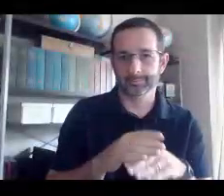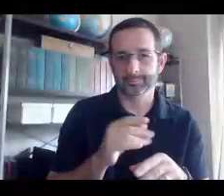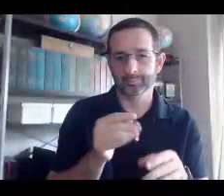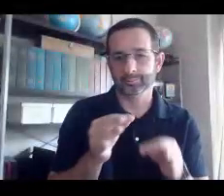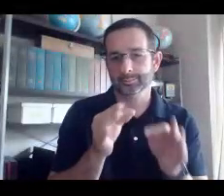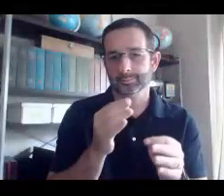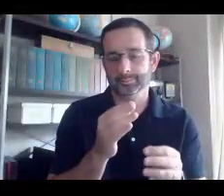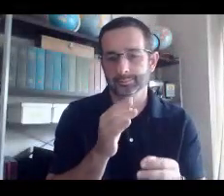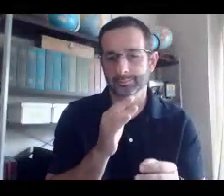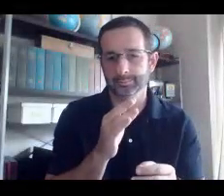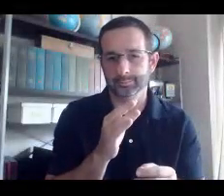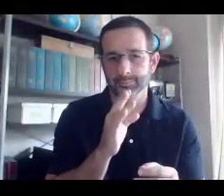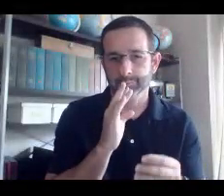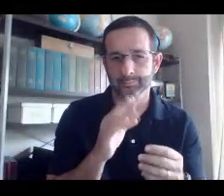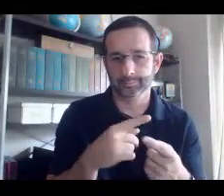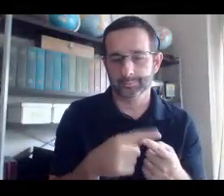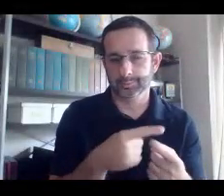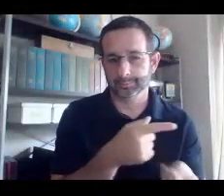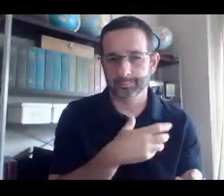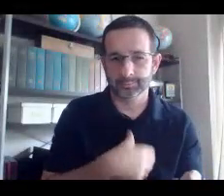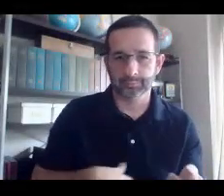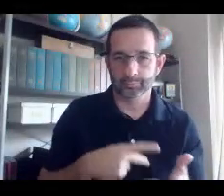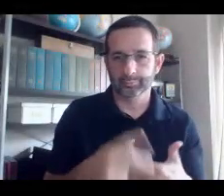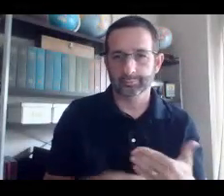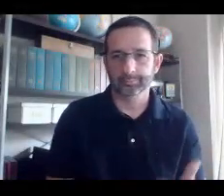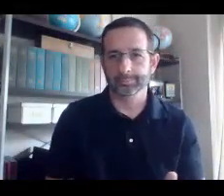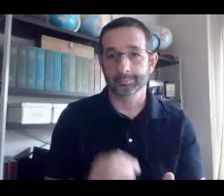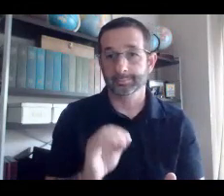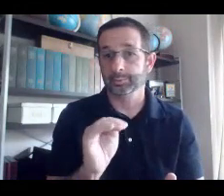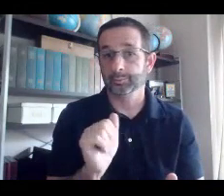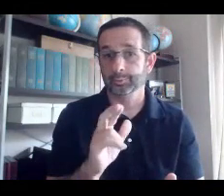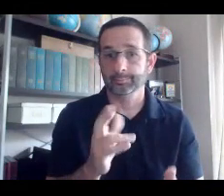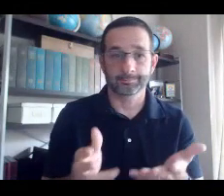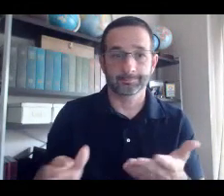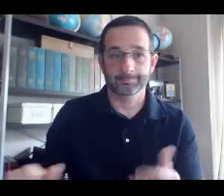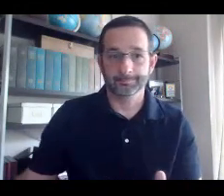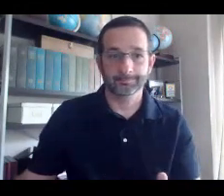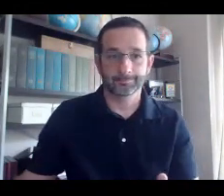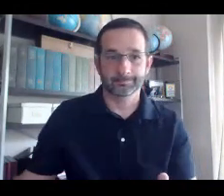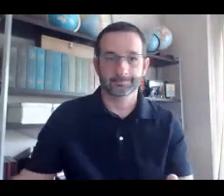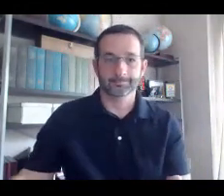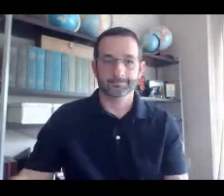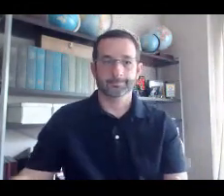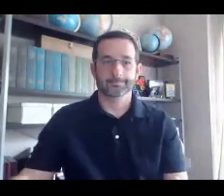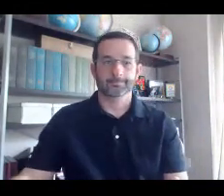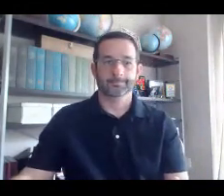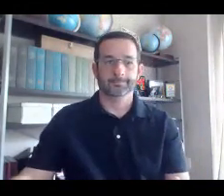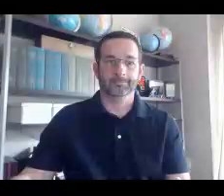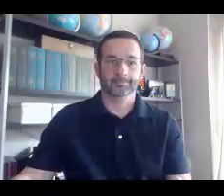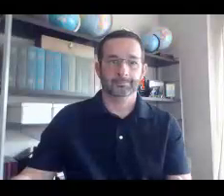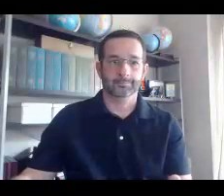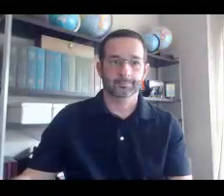Omar McCrimmon, to touch on our ambassador program. Omar?